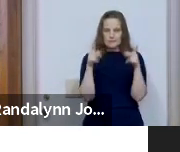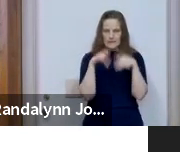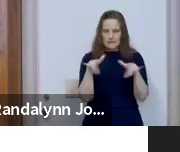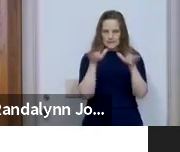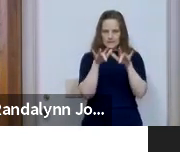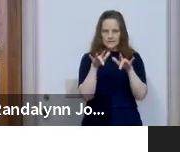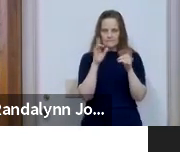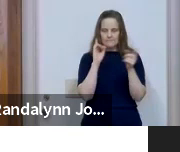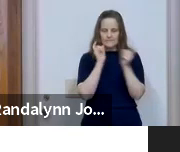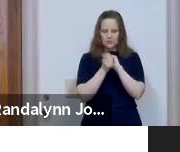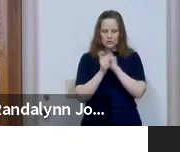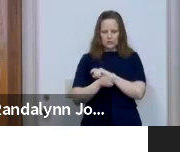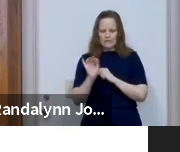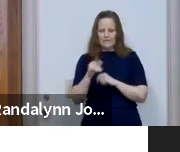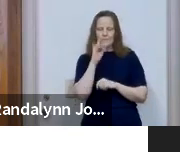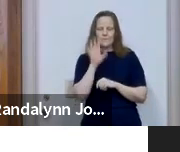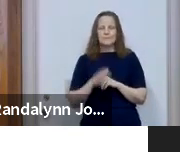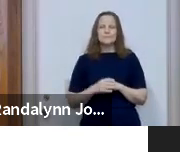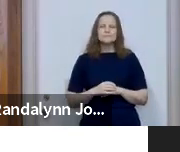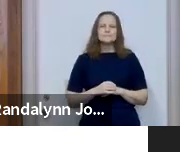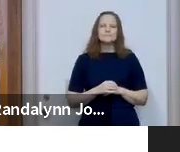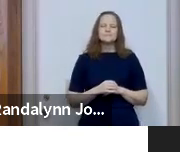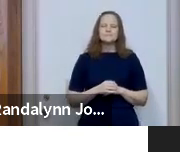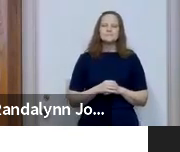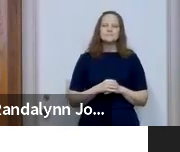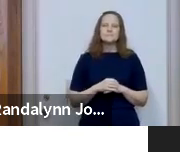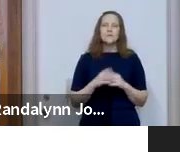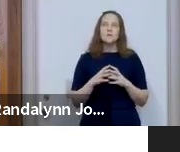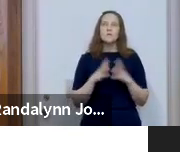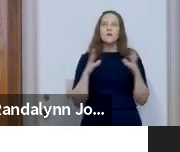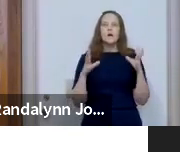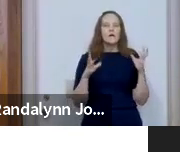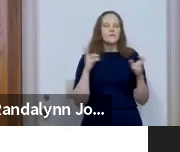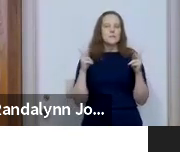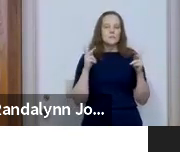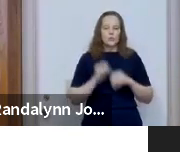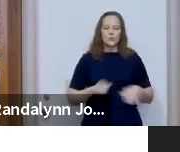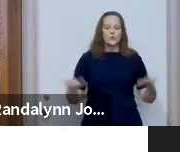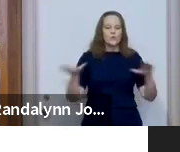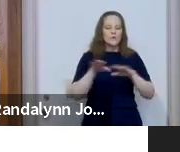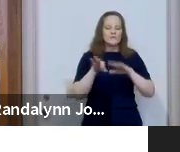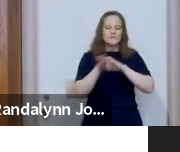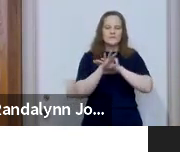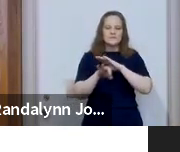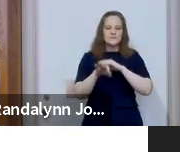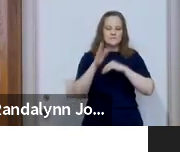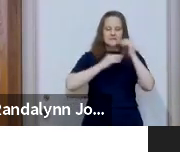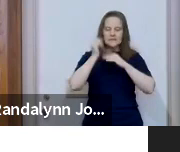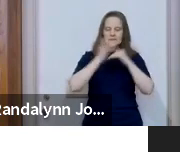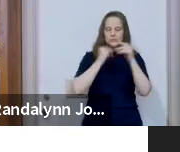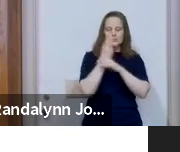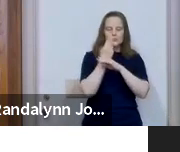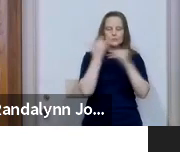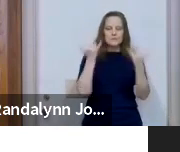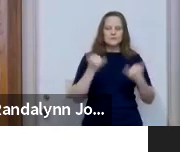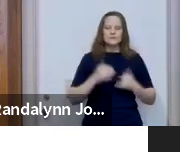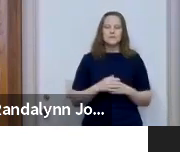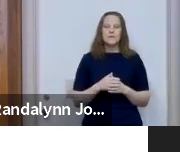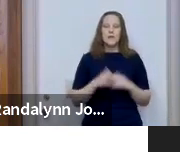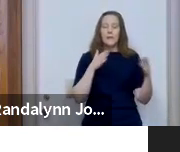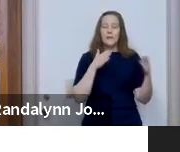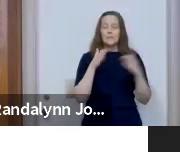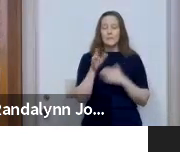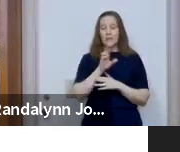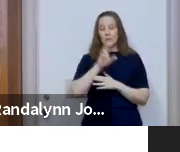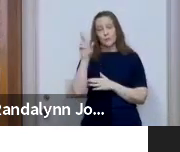some modifications there. And just lots of people from across the facilities team worked on this. The plan you show on